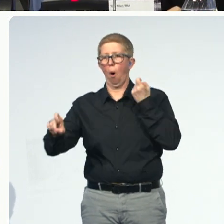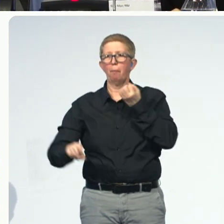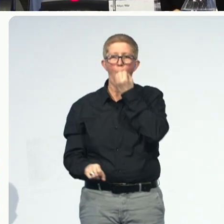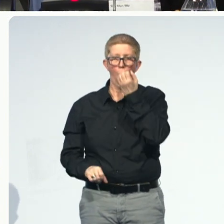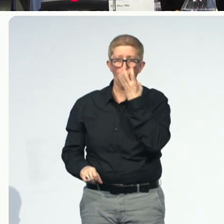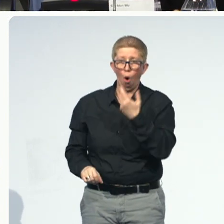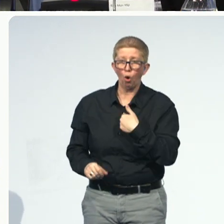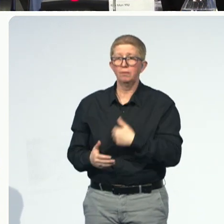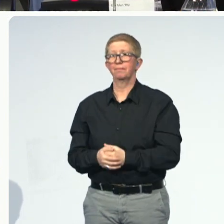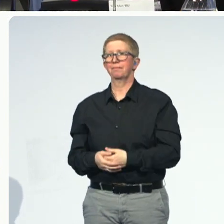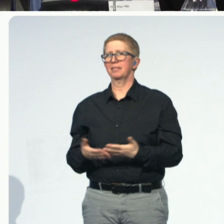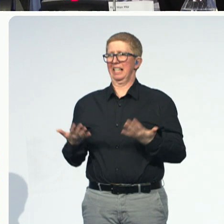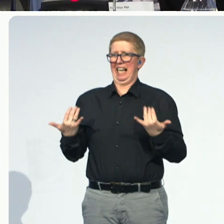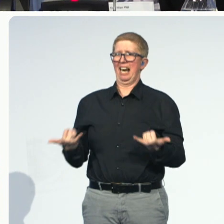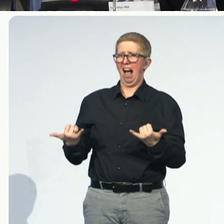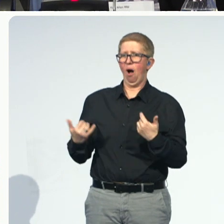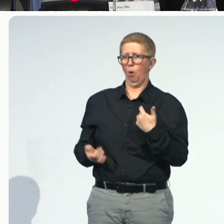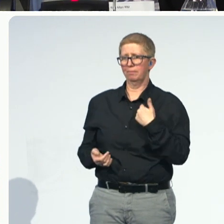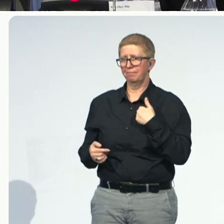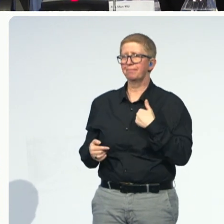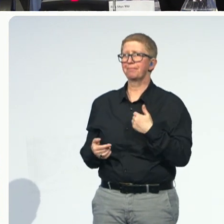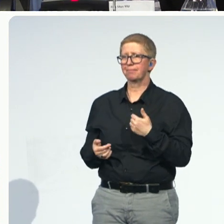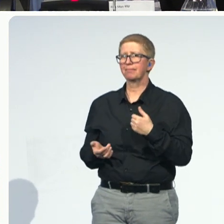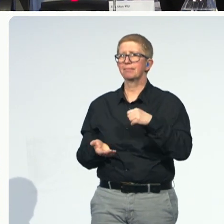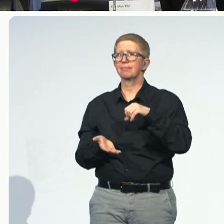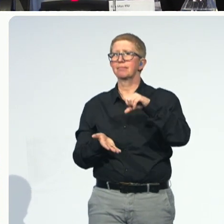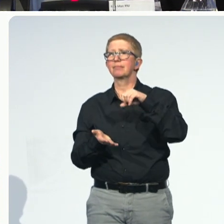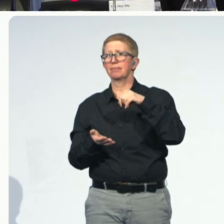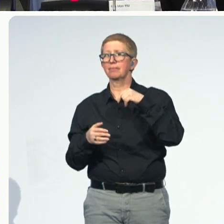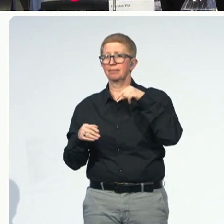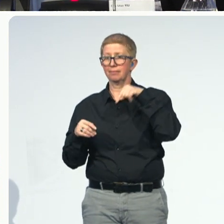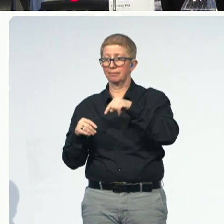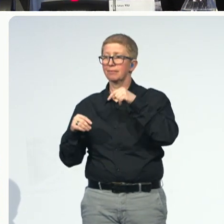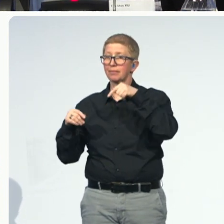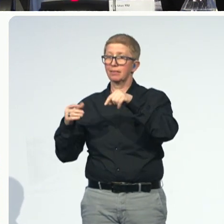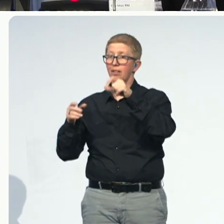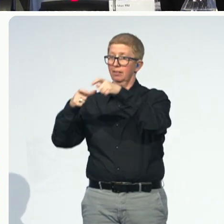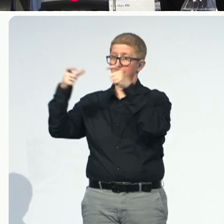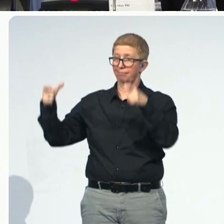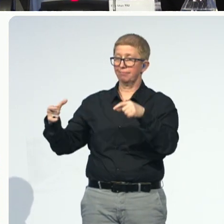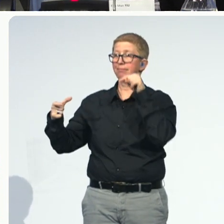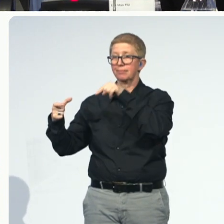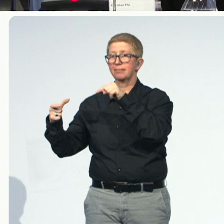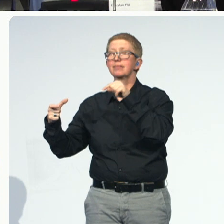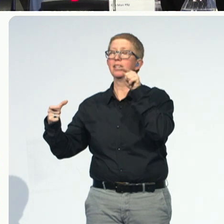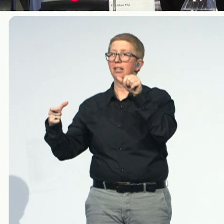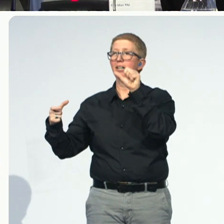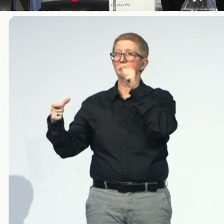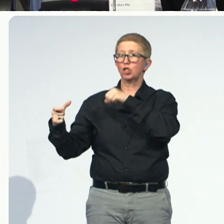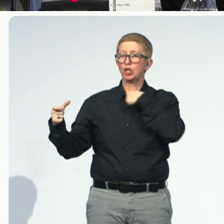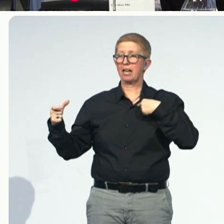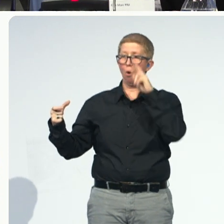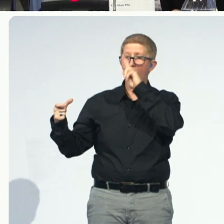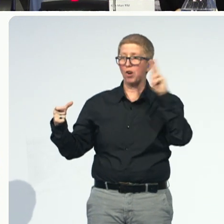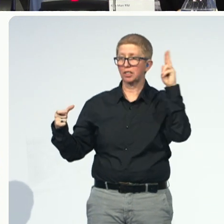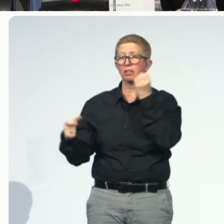representing the Center for Sign Linguistics and Deaf Studies, the Chinese University of Hong Kong. I'm glad to be here